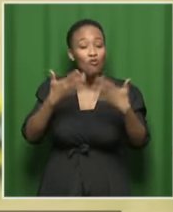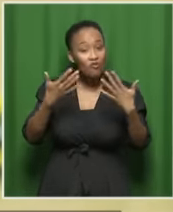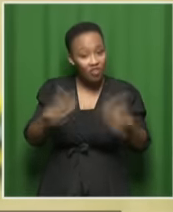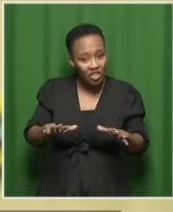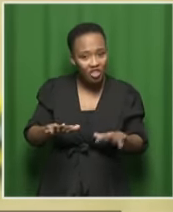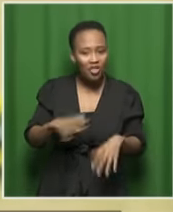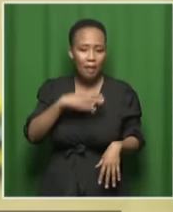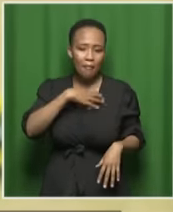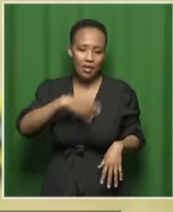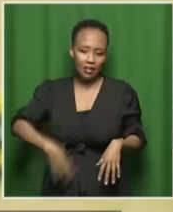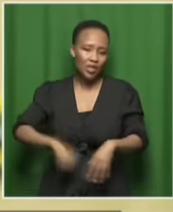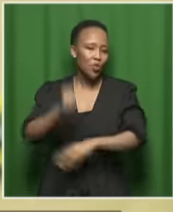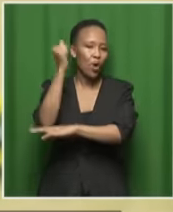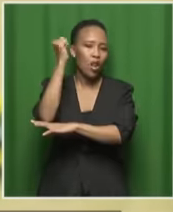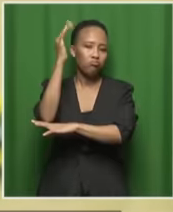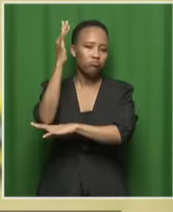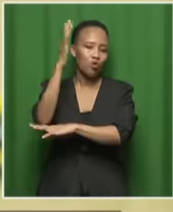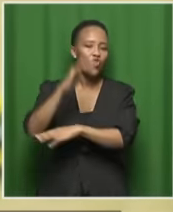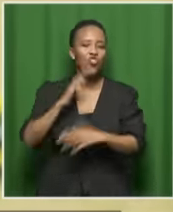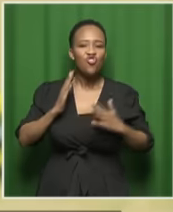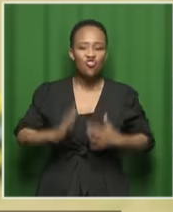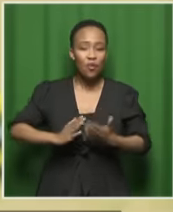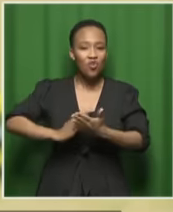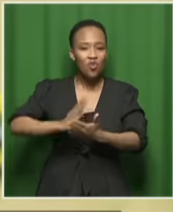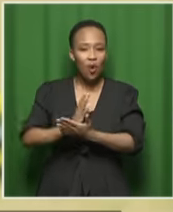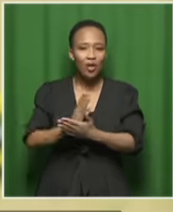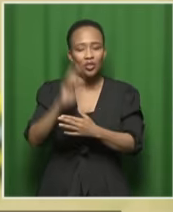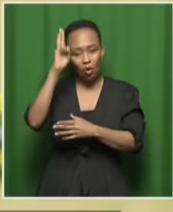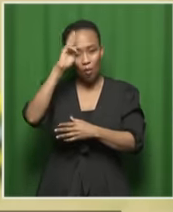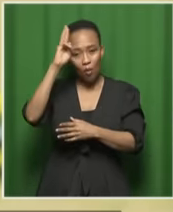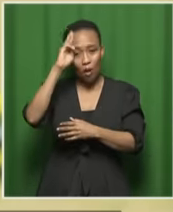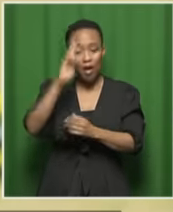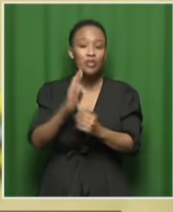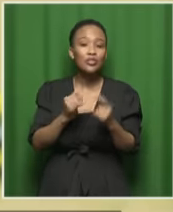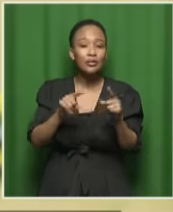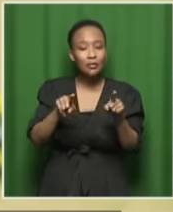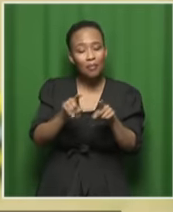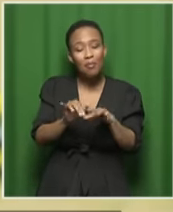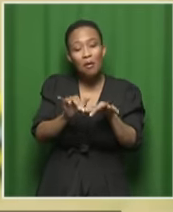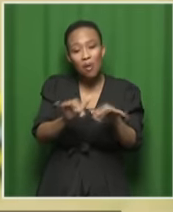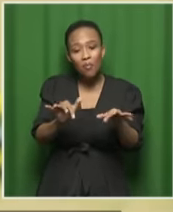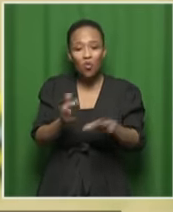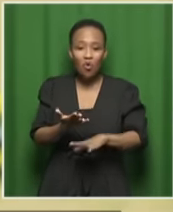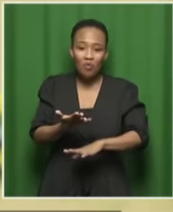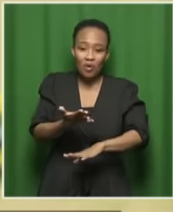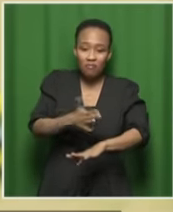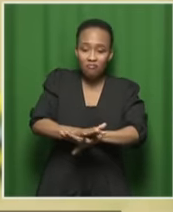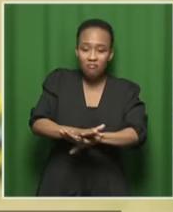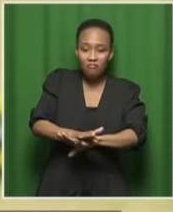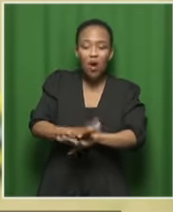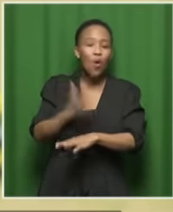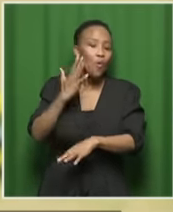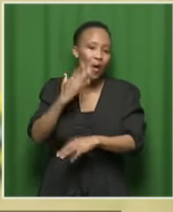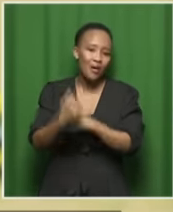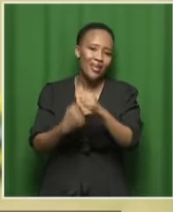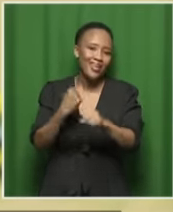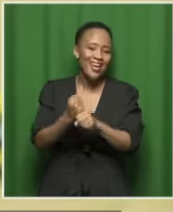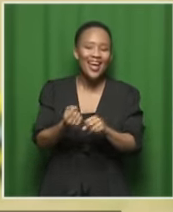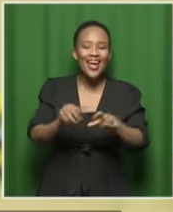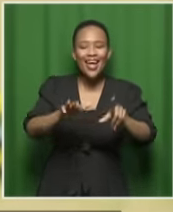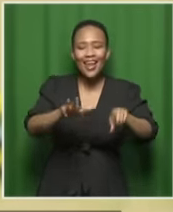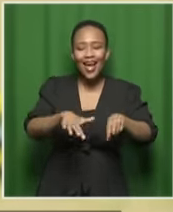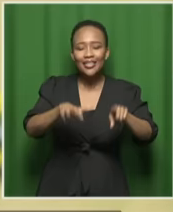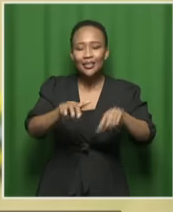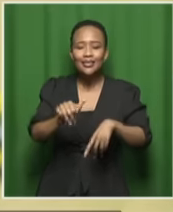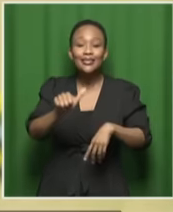of the human rights commemoration, and in particular those who were assassinated in 1960 when they were marching against